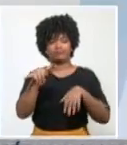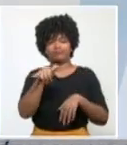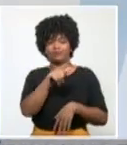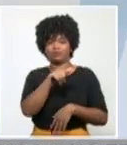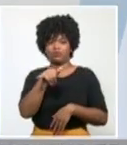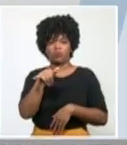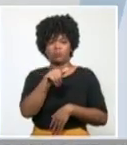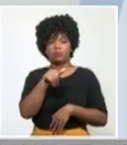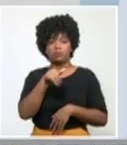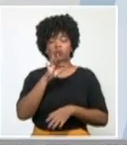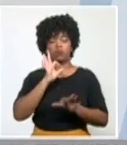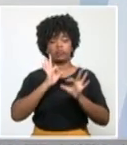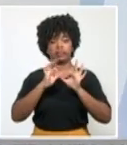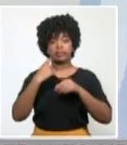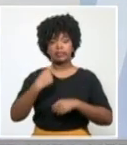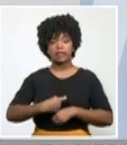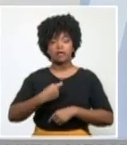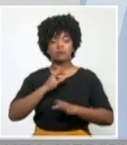rest of the country.